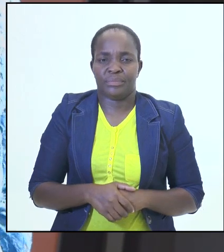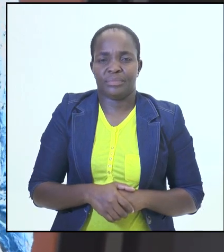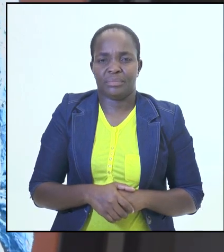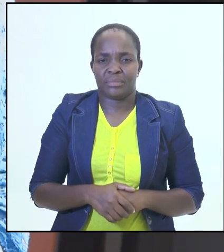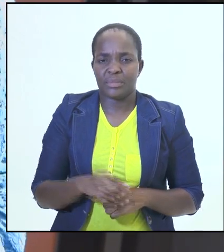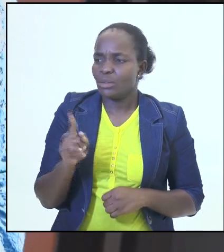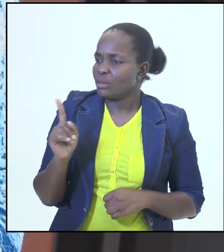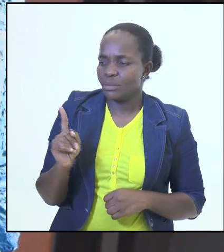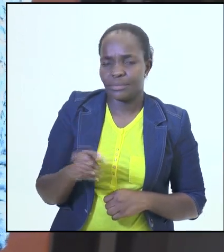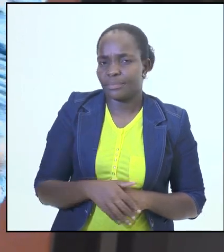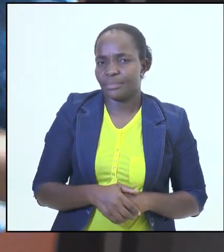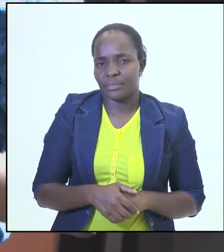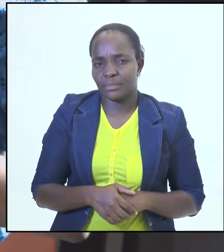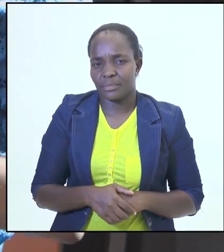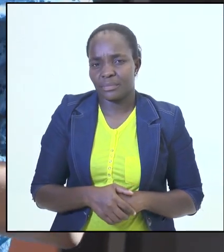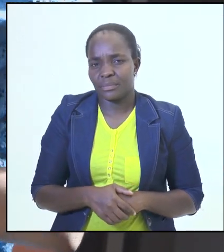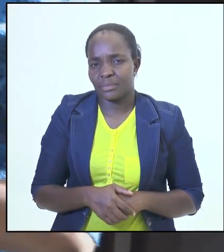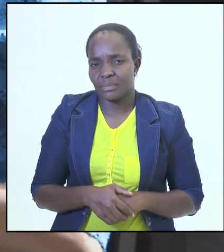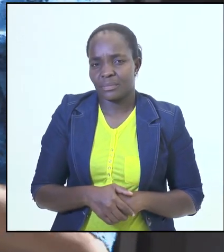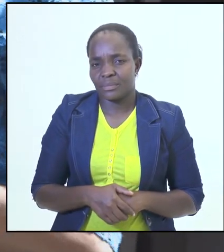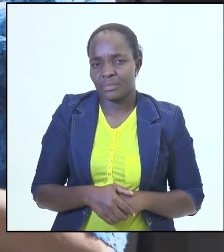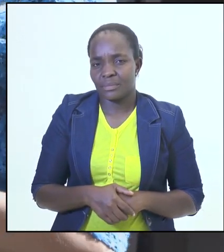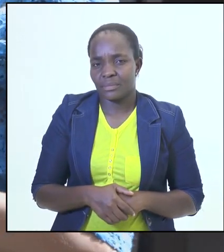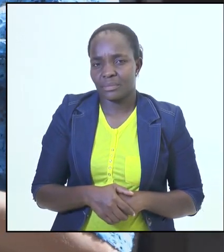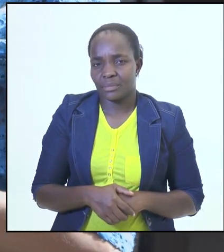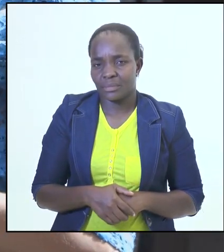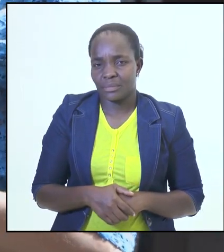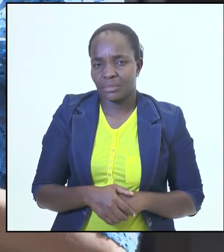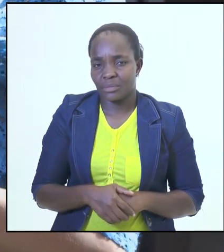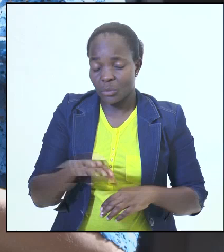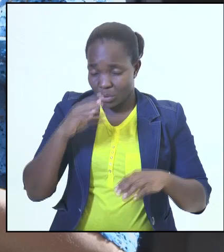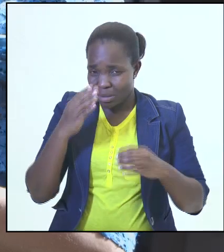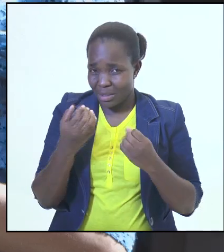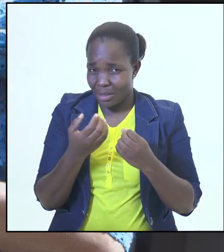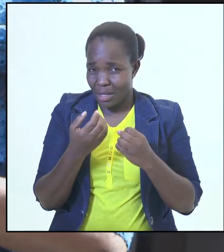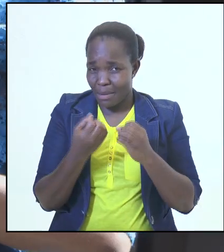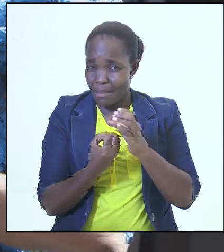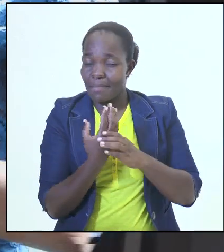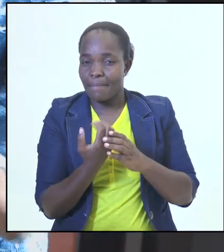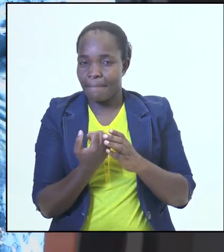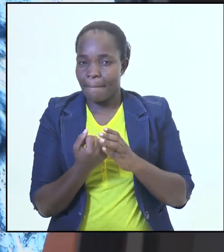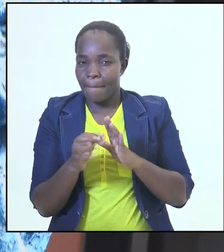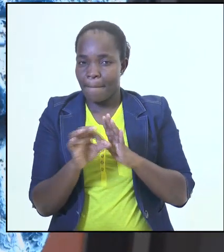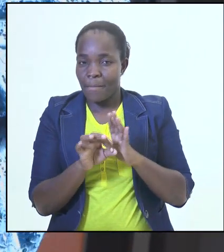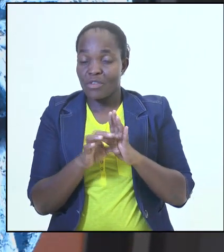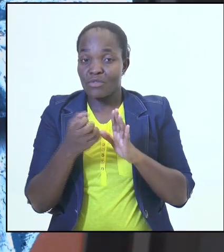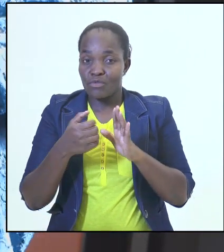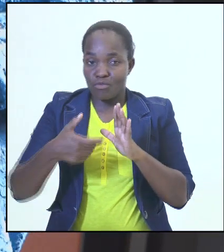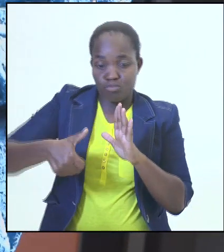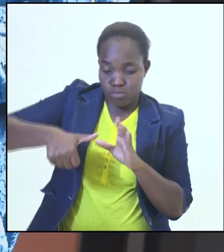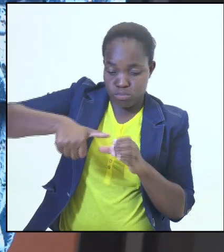No, Mom. We learned that plants have root hair cells. When you water the